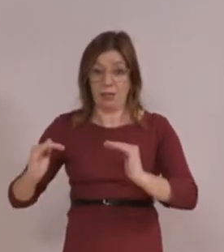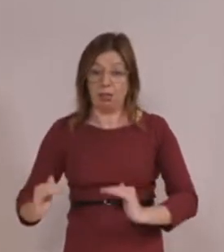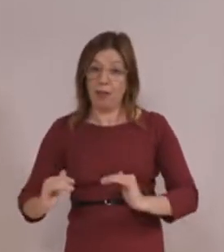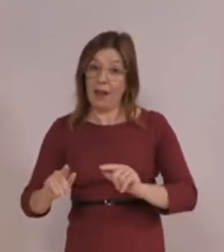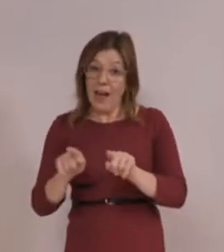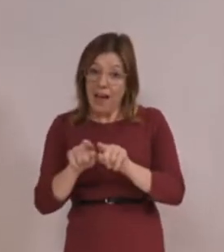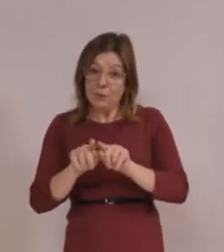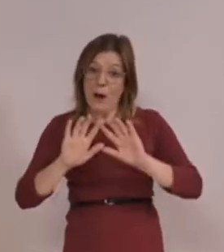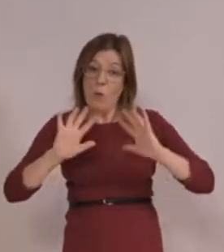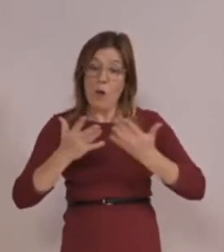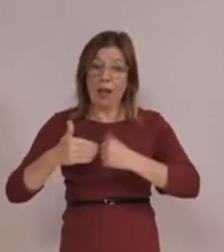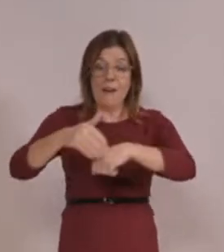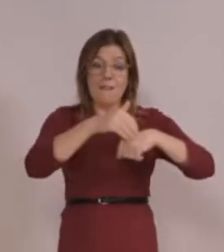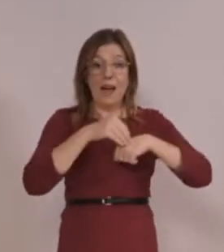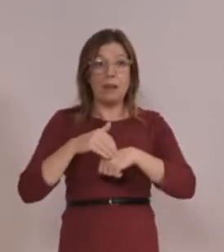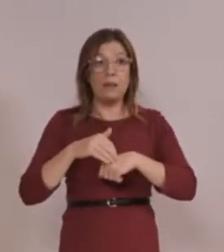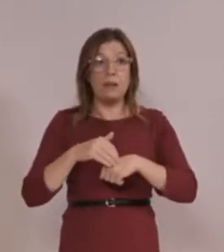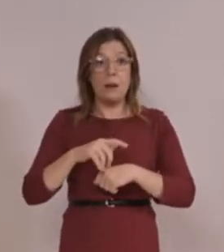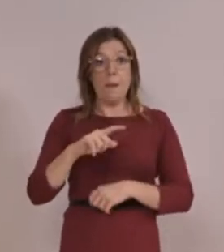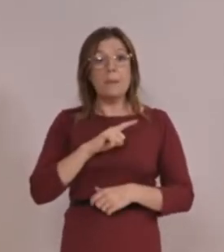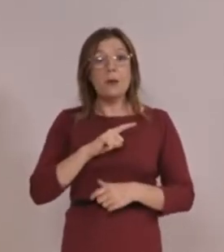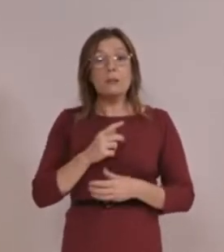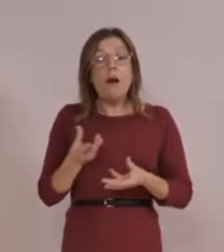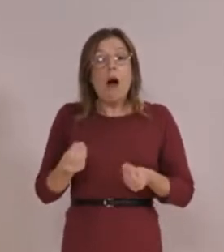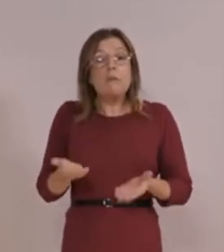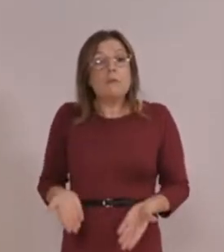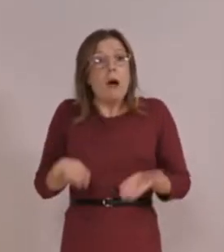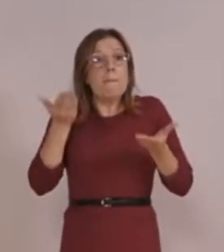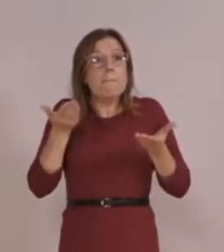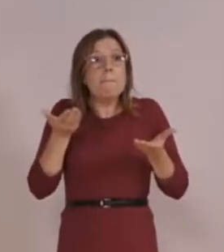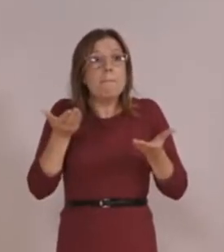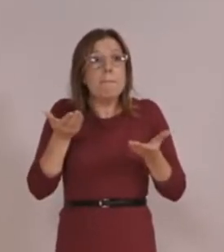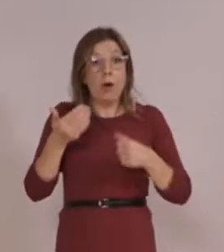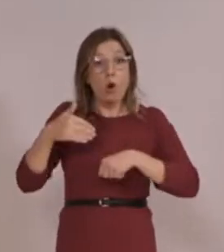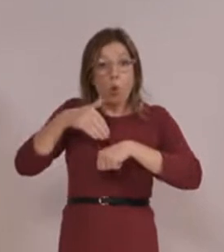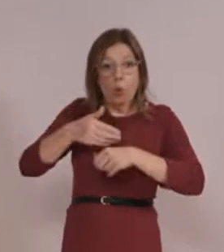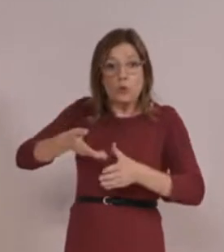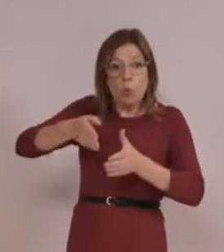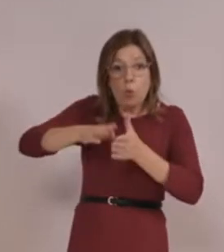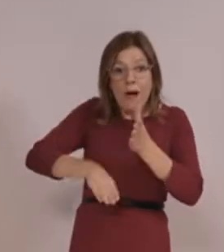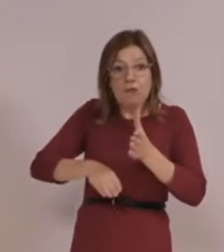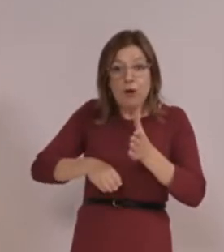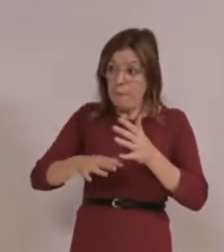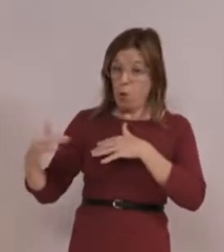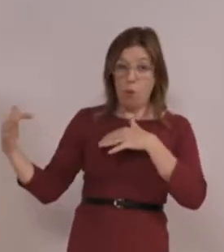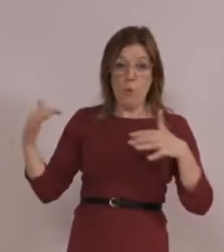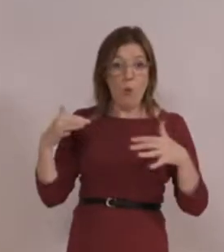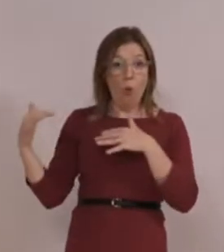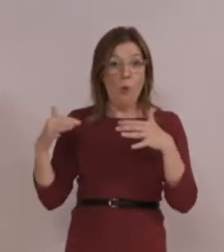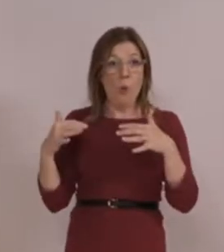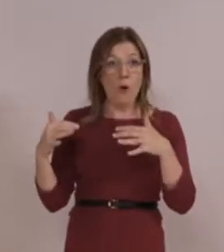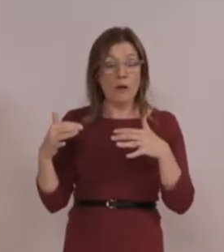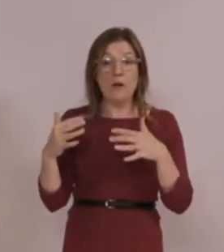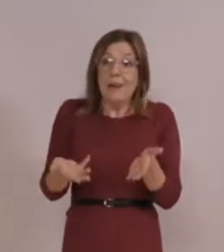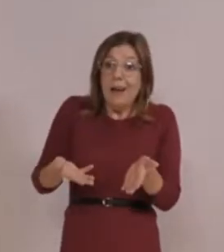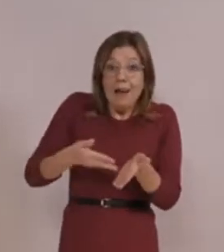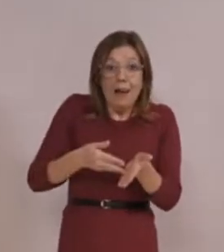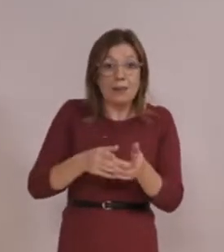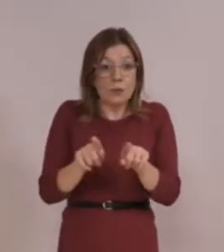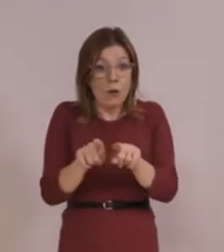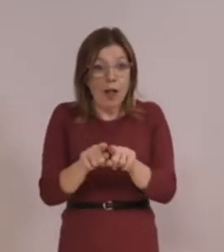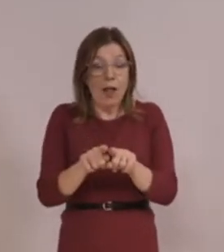whole world, because the present cost of living crisis is being partially caused by this conflict. Furthermore, you